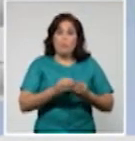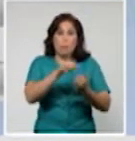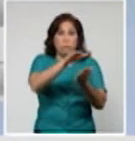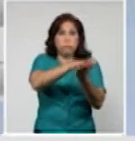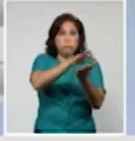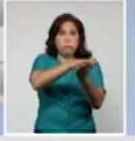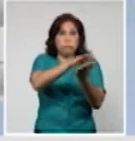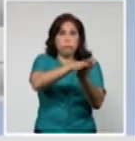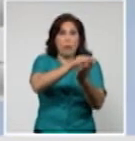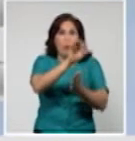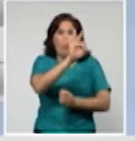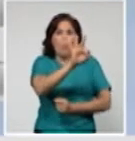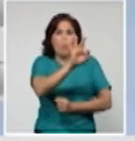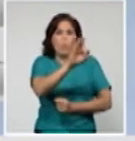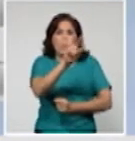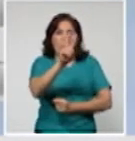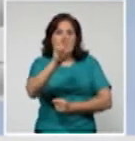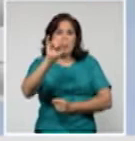Yesterday,